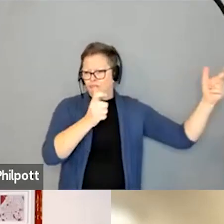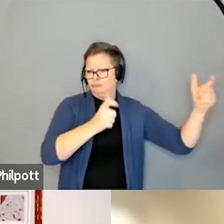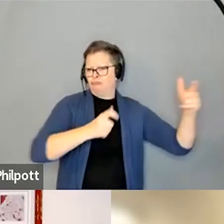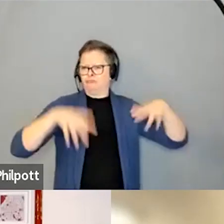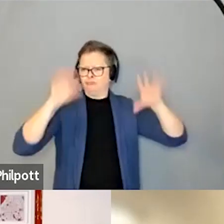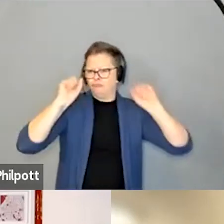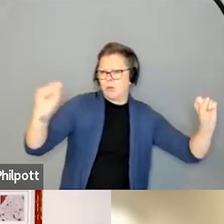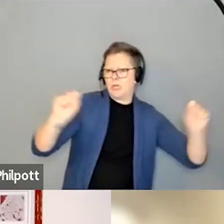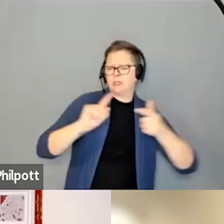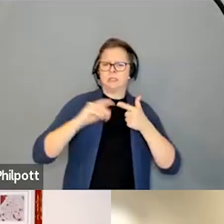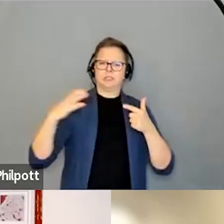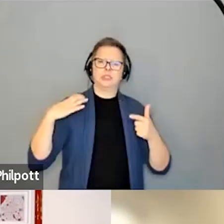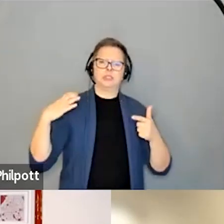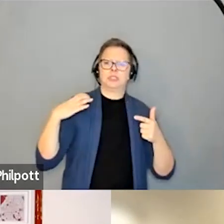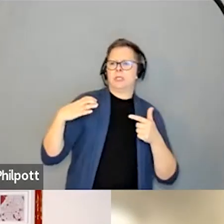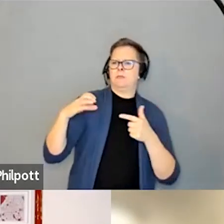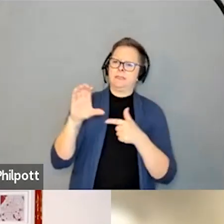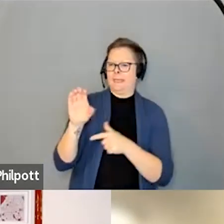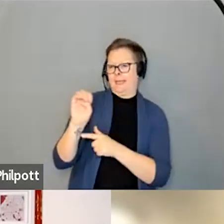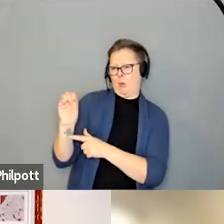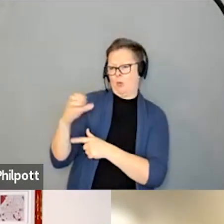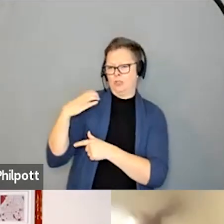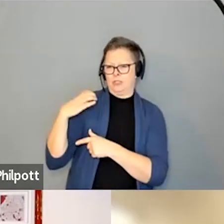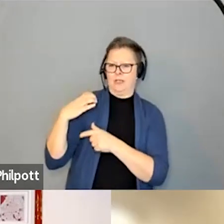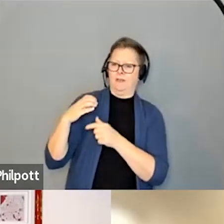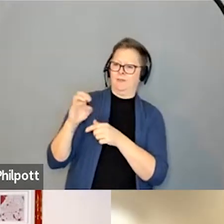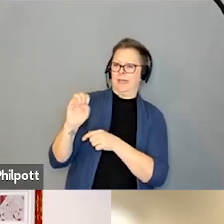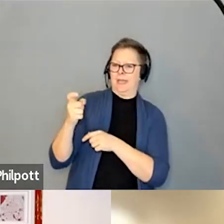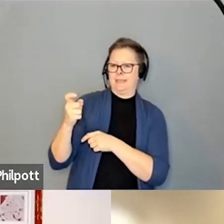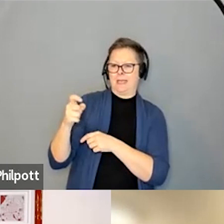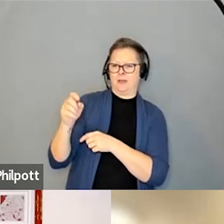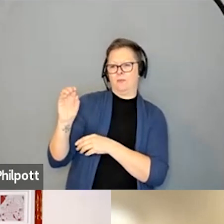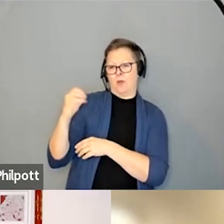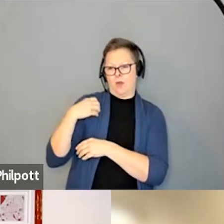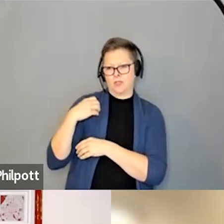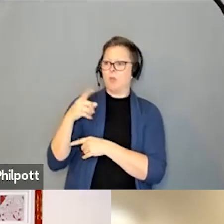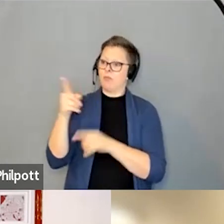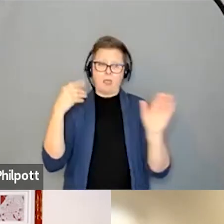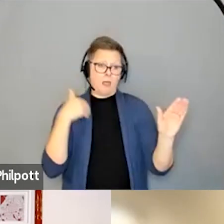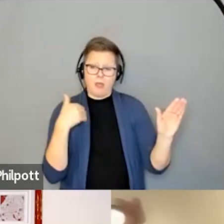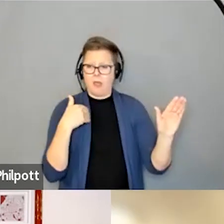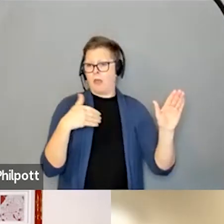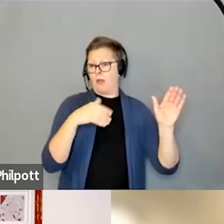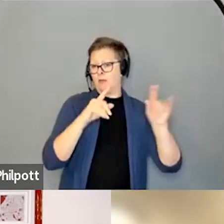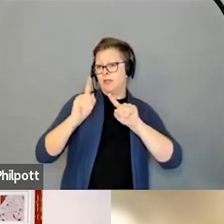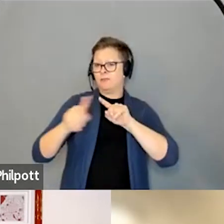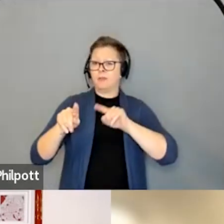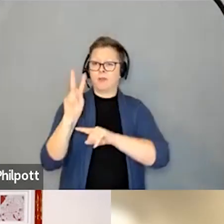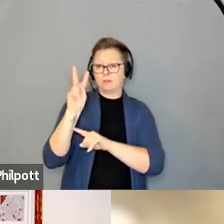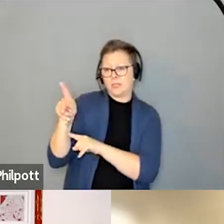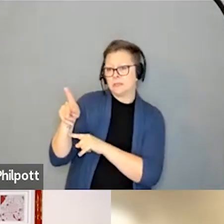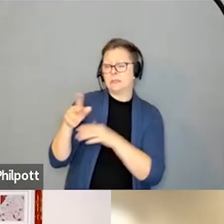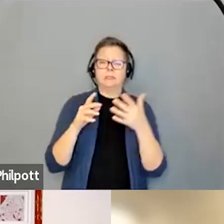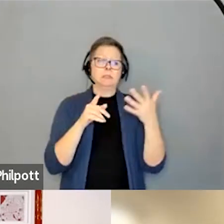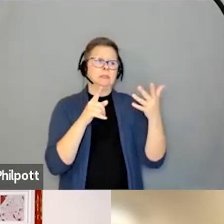executive officer or whatever their title is, a managing director, what have you. They have a C-suite and a bunch of vice presidents. Underneath them are